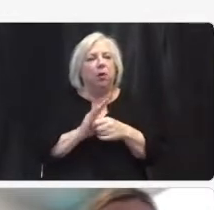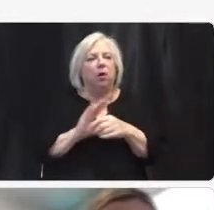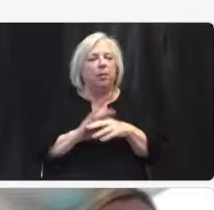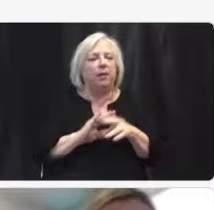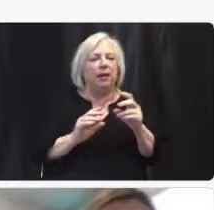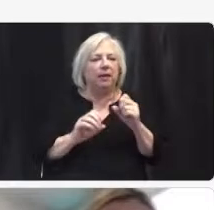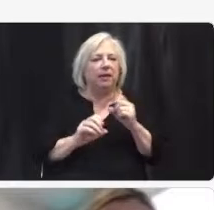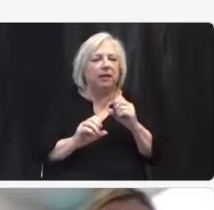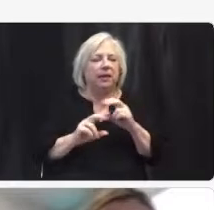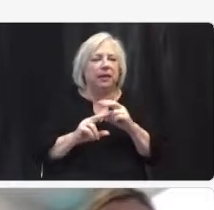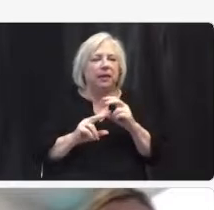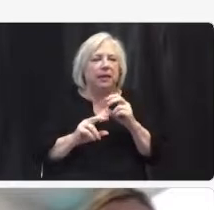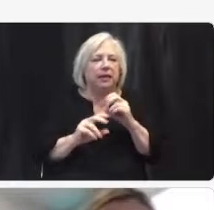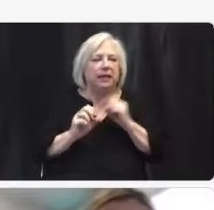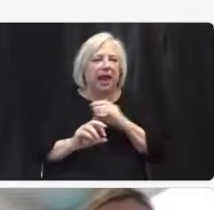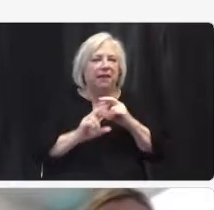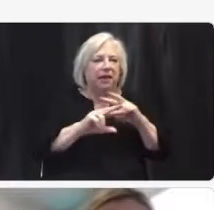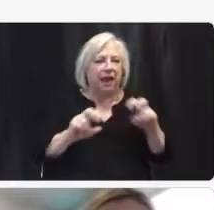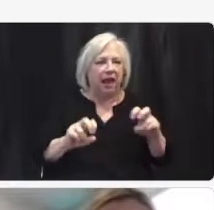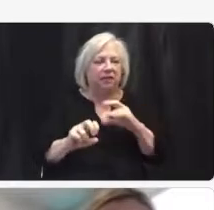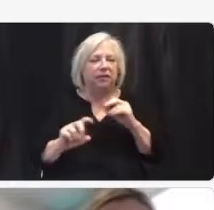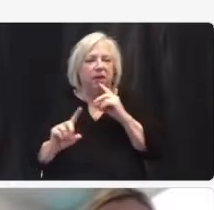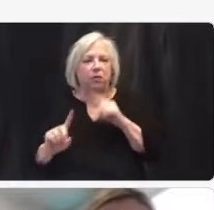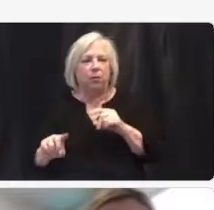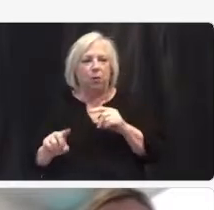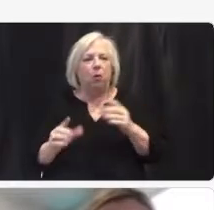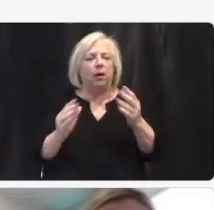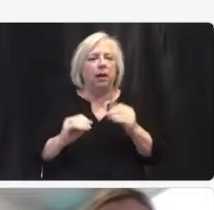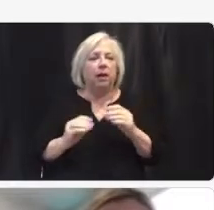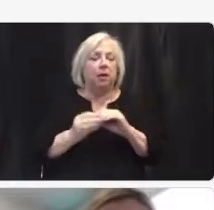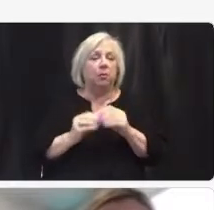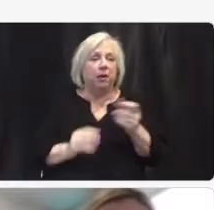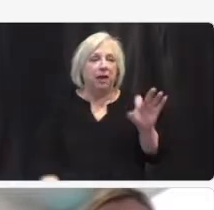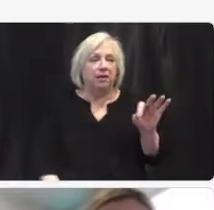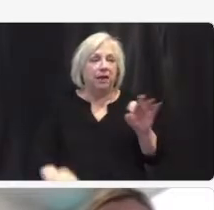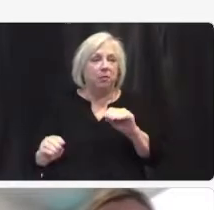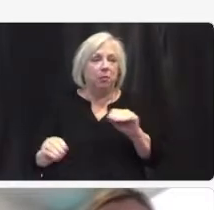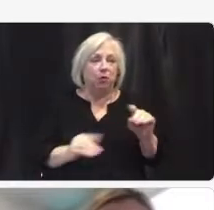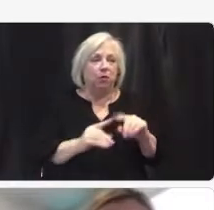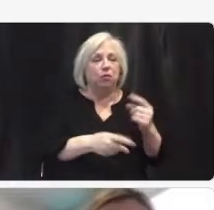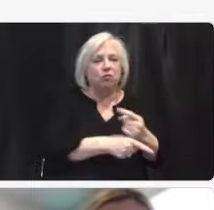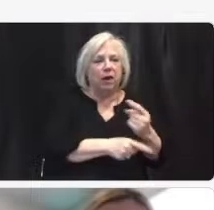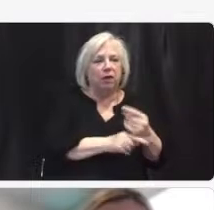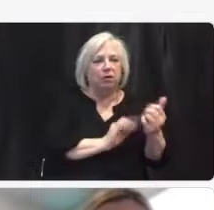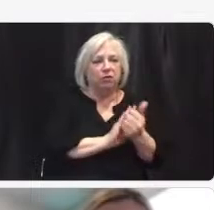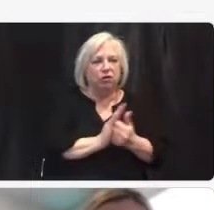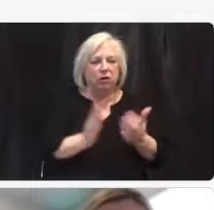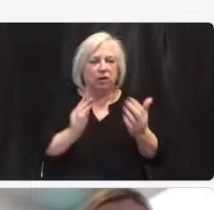staff report. Item 19 is being moved to regular. Item 22,